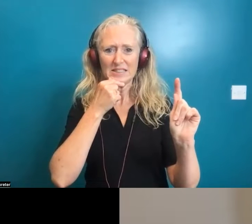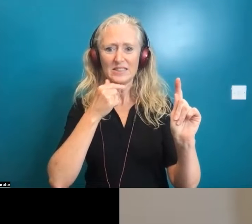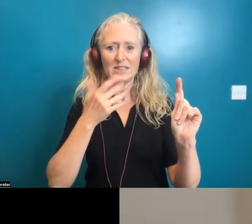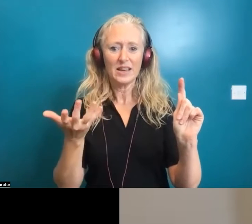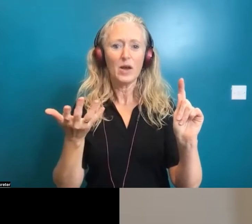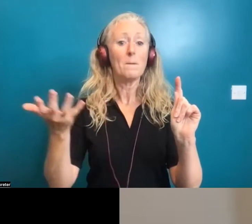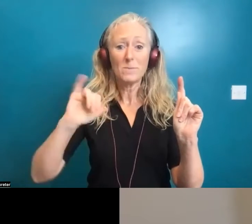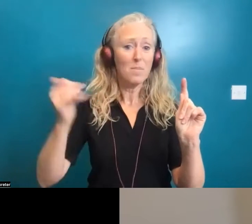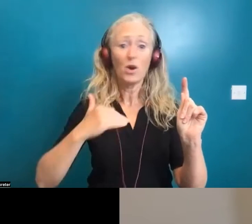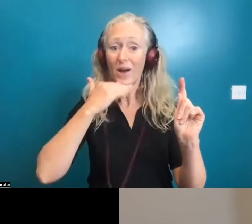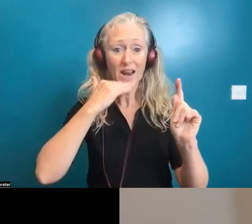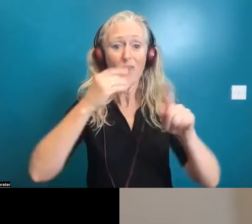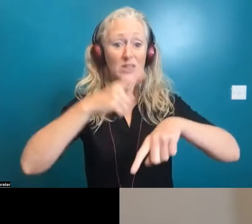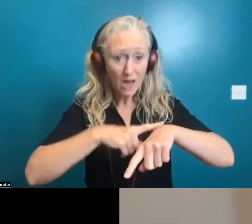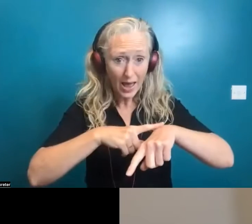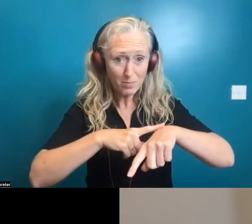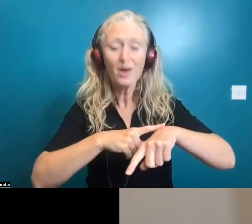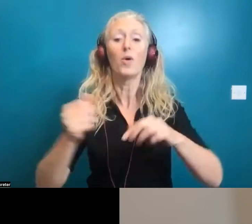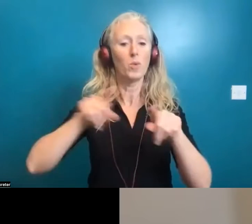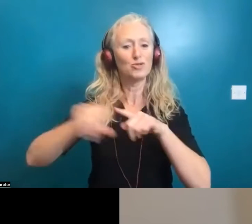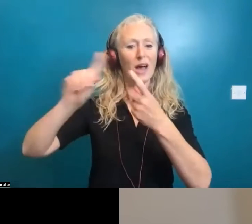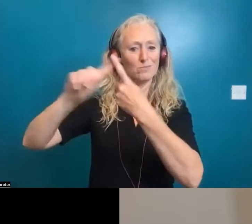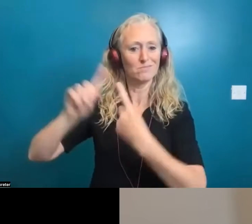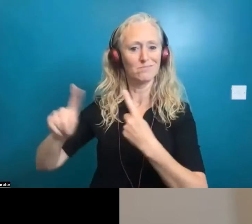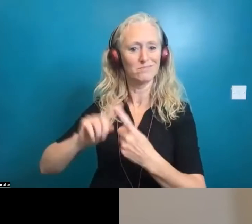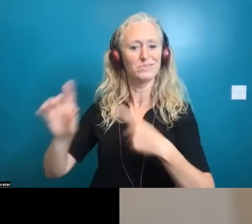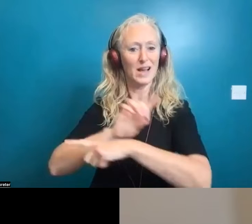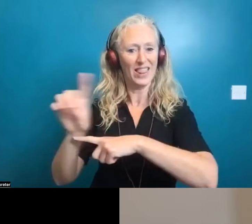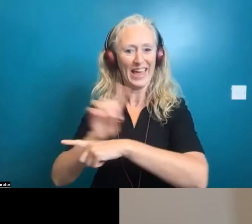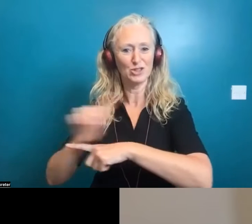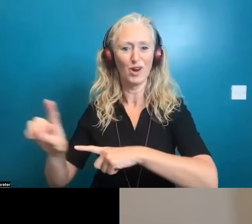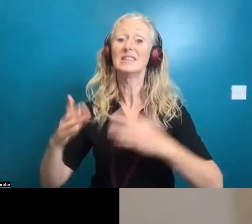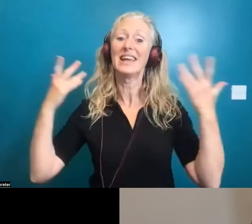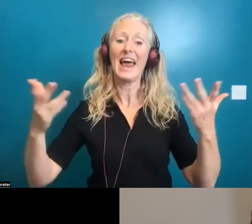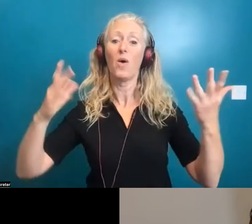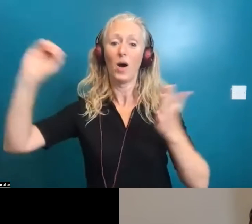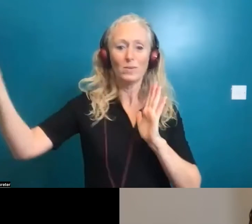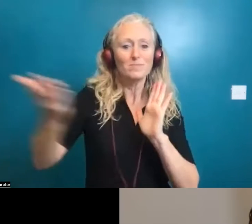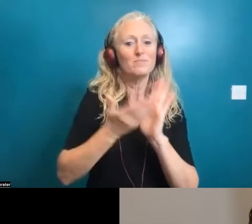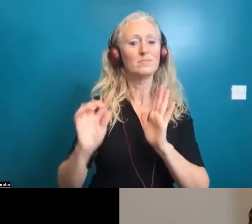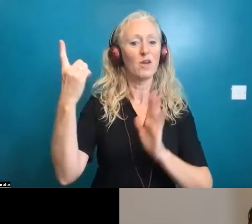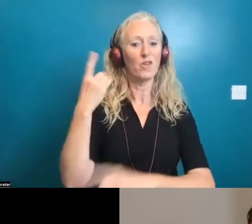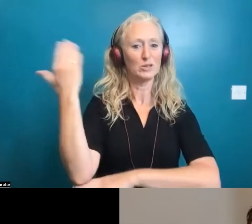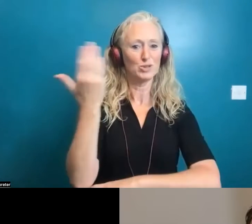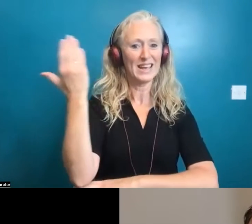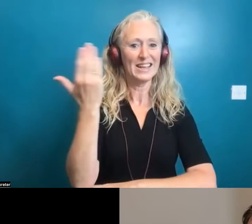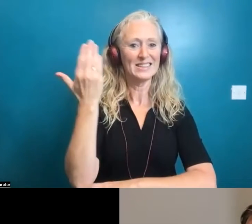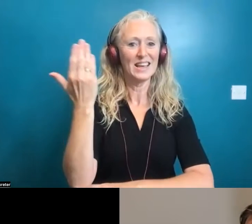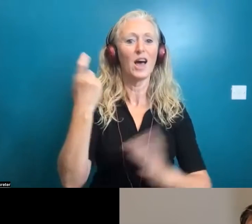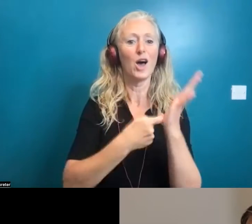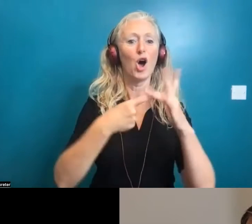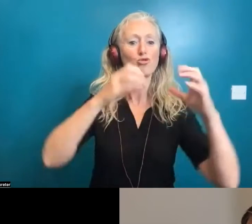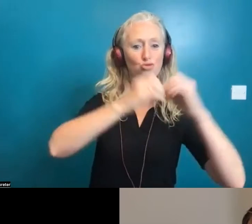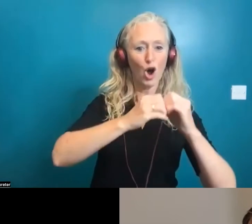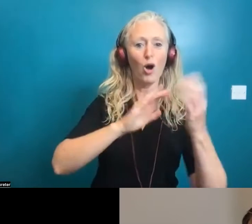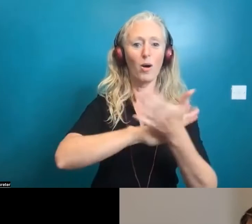you again for joining us. And without further ado, I'm delighted to introduce our first speaker of the evening, Mr. Rob Henderson.